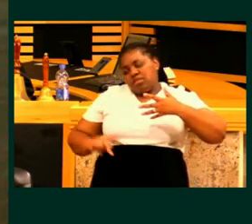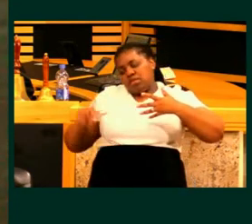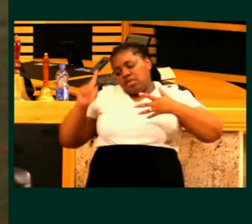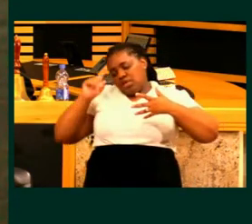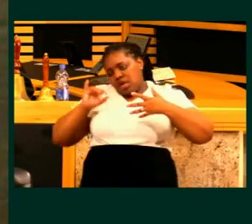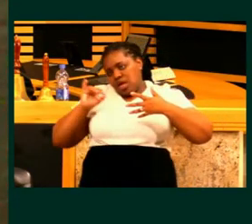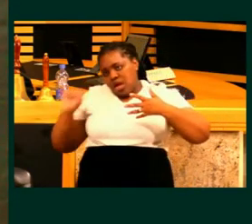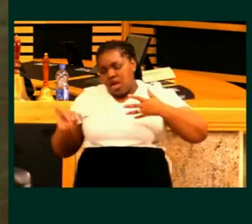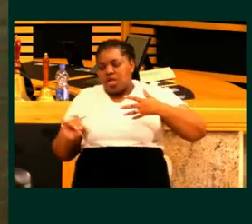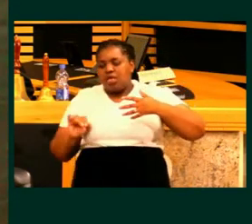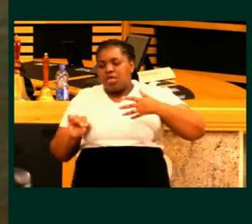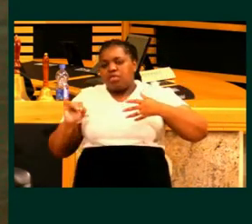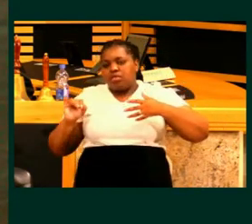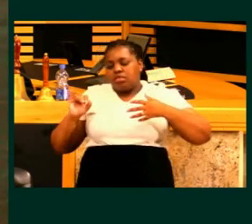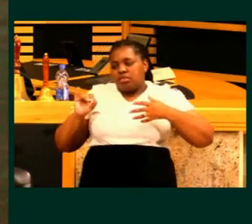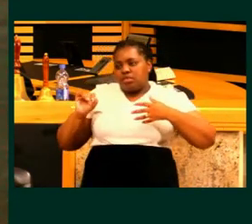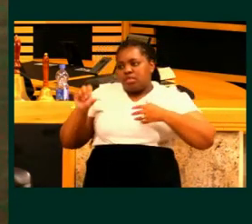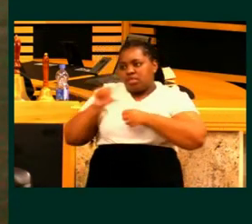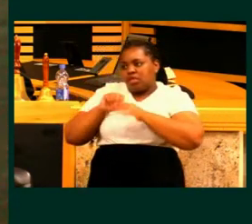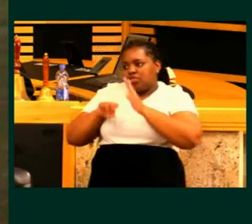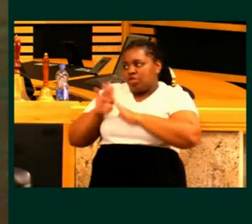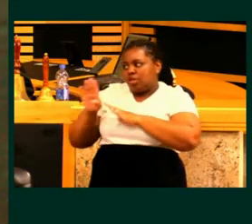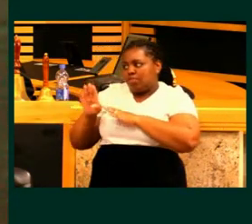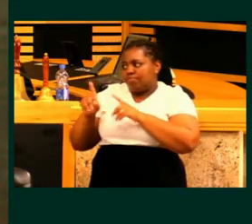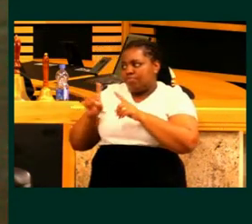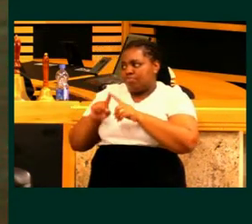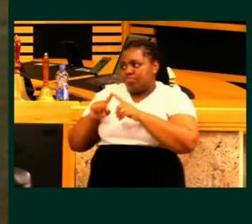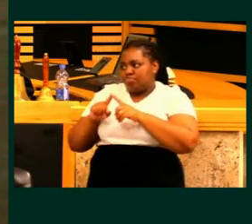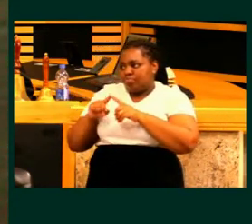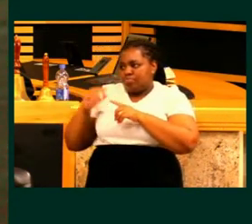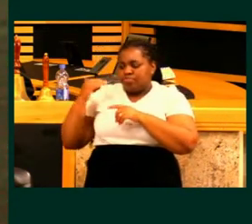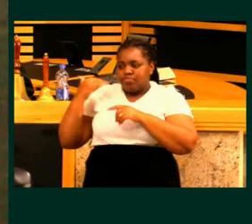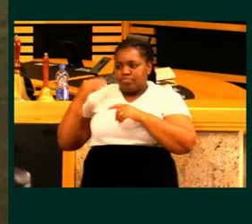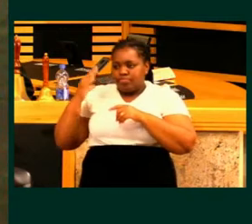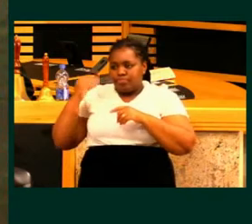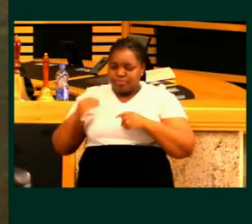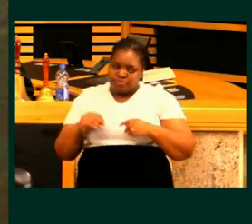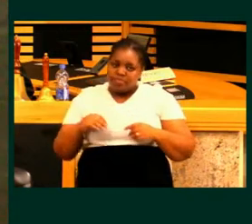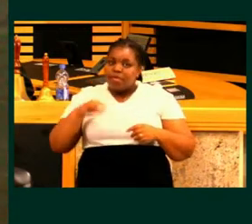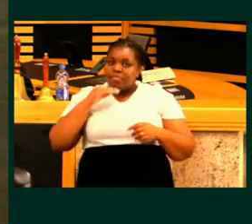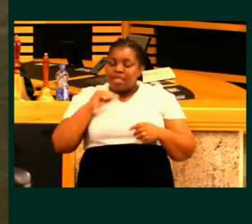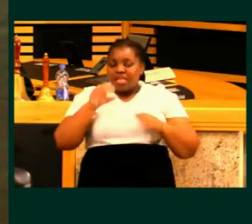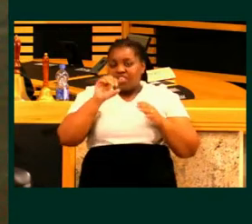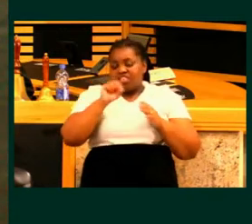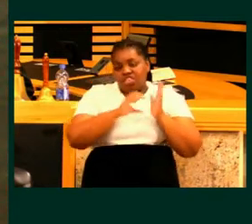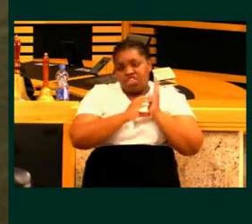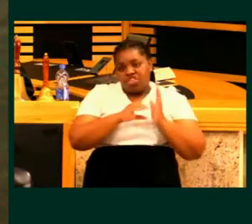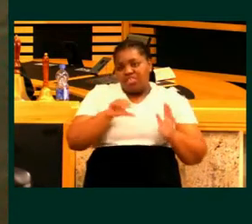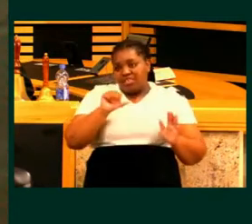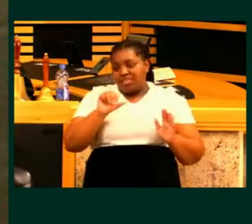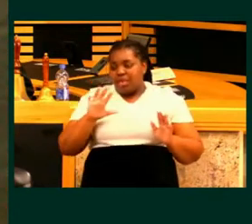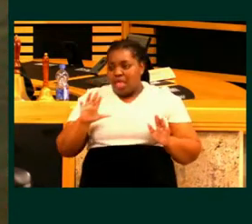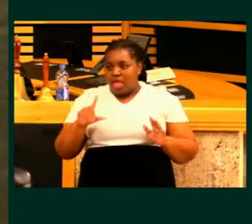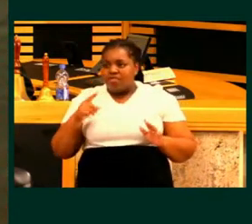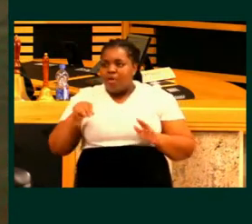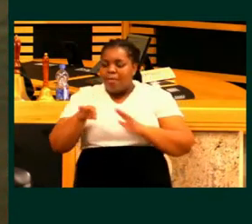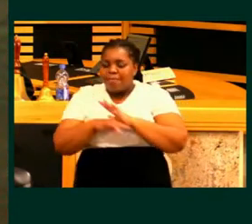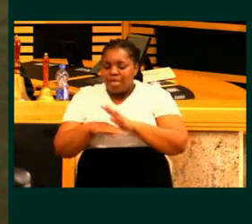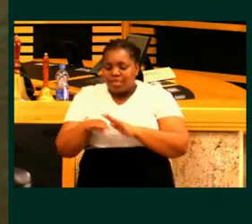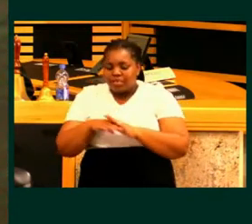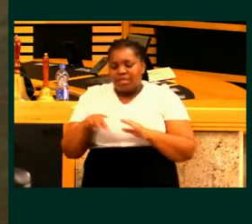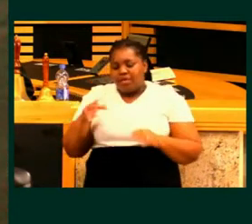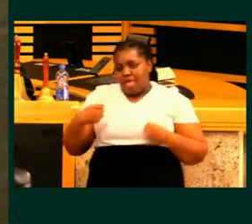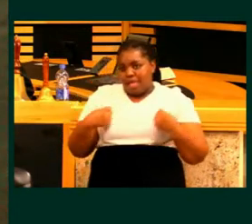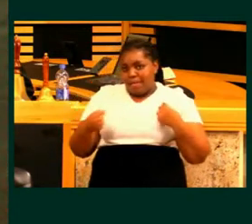intellectual psychosocial and neurolog logical impairments section 69 of the basic conditions of the Employment Act